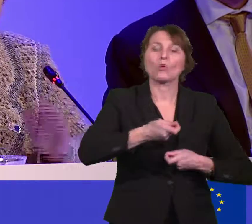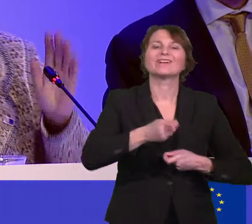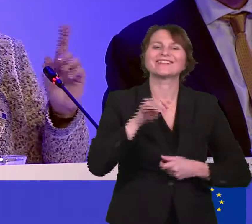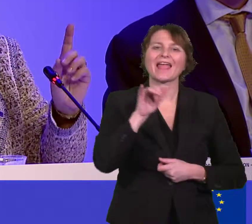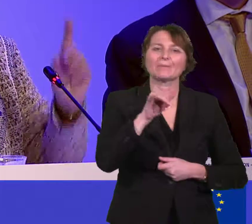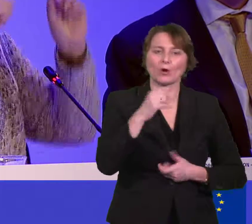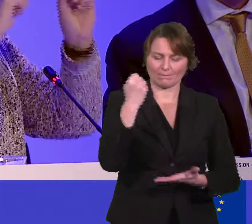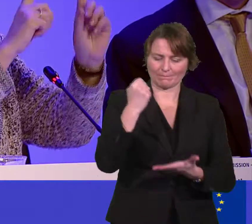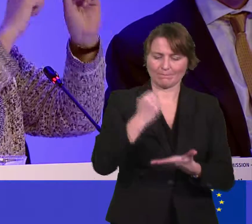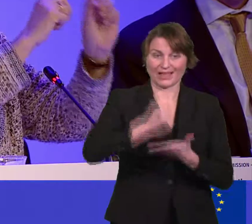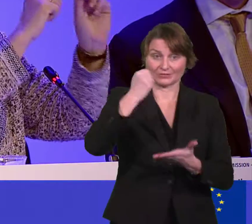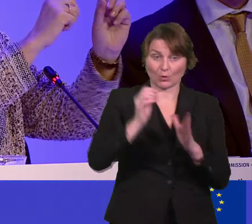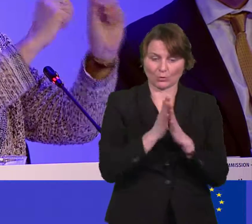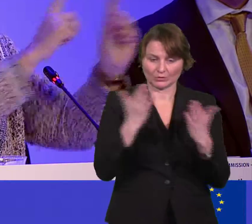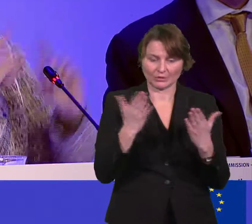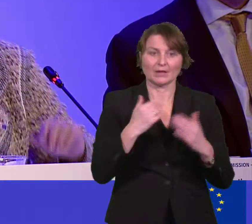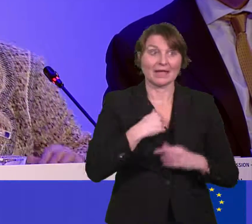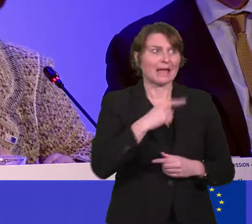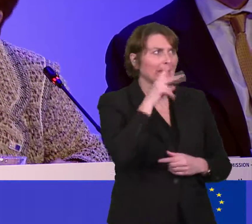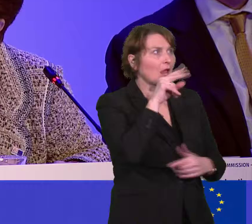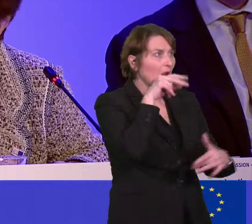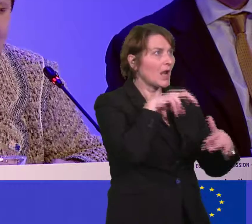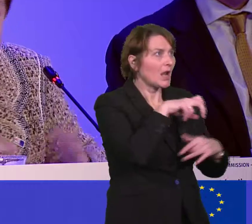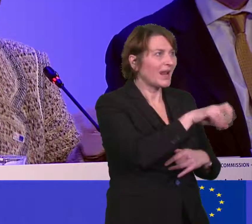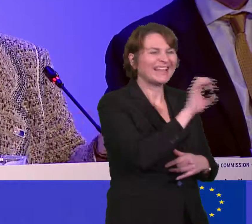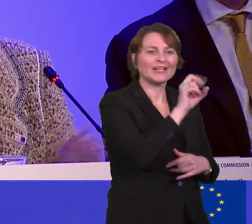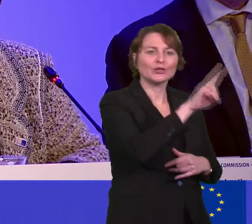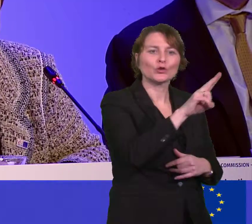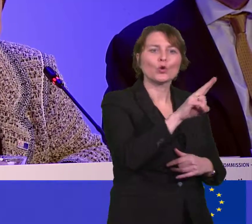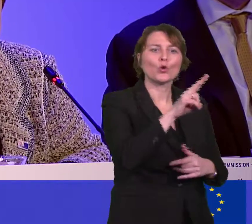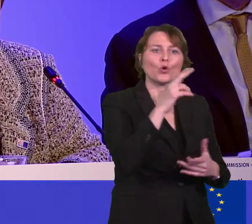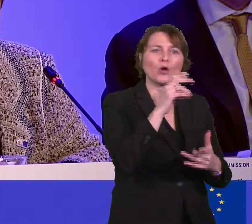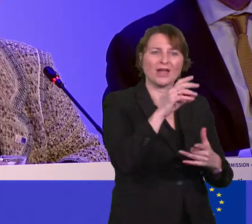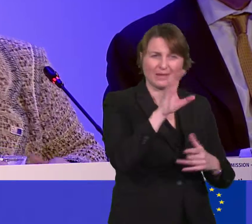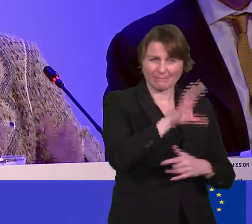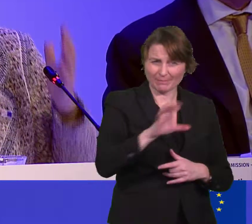passport going through for EU member states line, I cried.